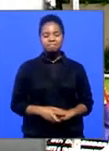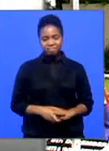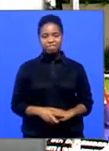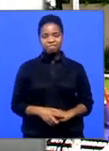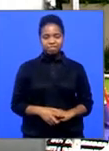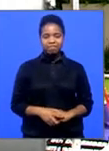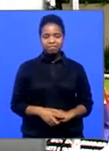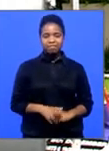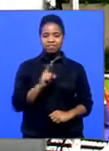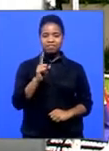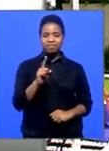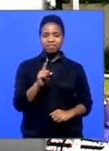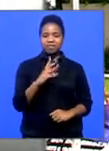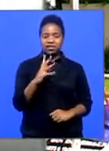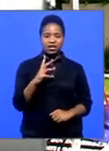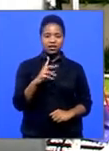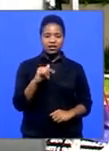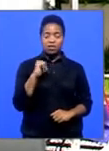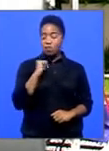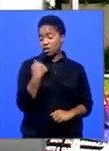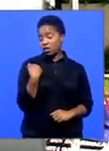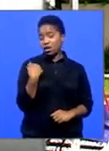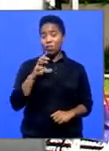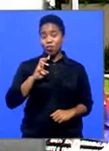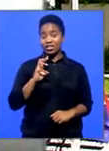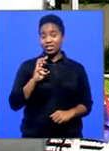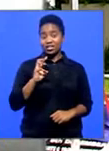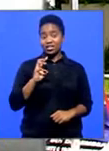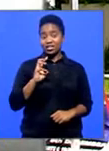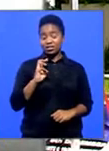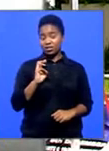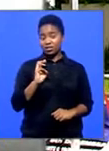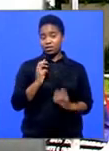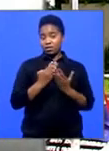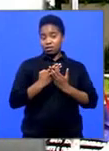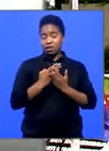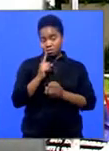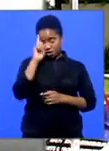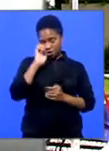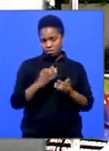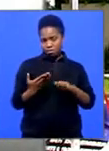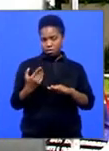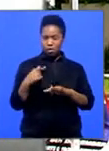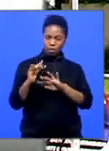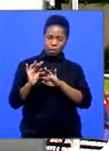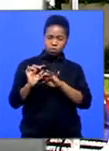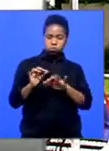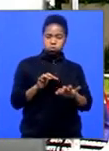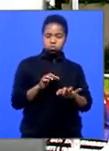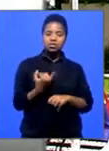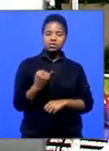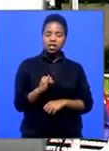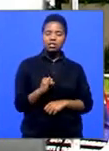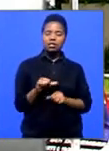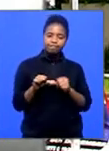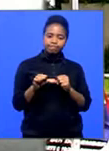Has been a heartbeat since news broke of Nelson Mandela's death on Thursday last week. We've seen streams and streams